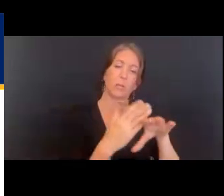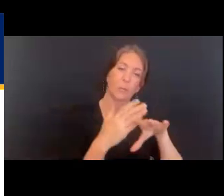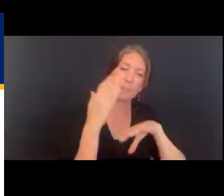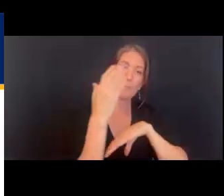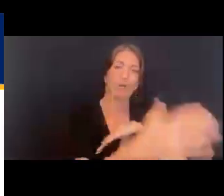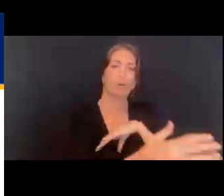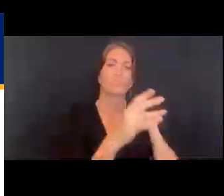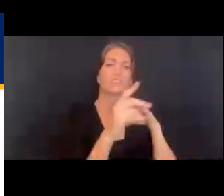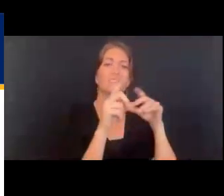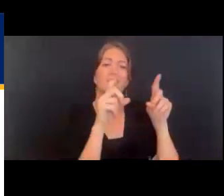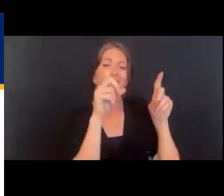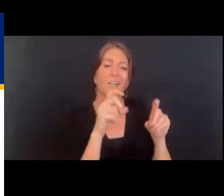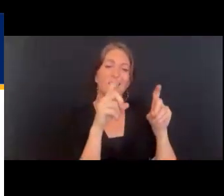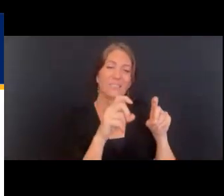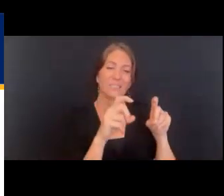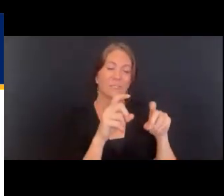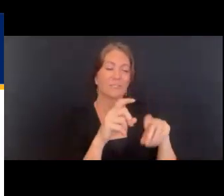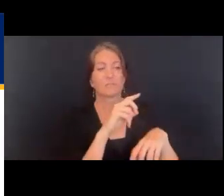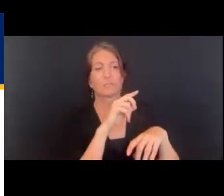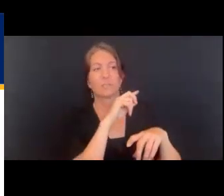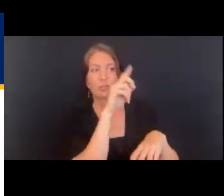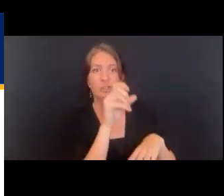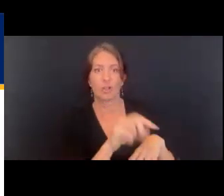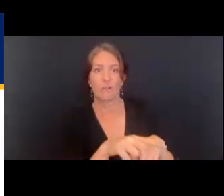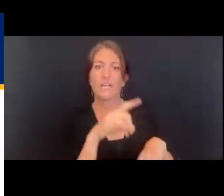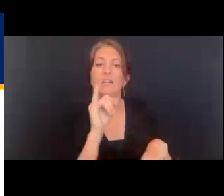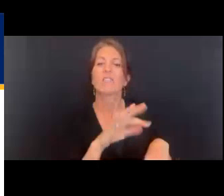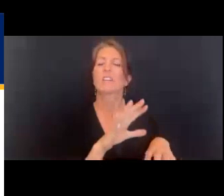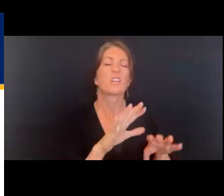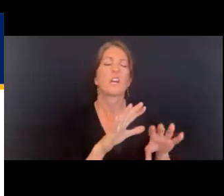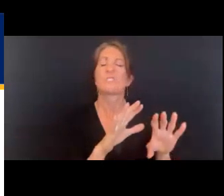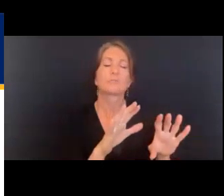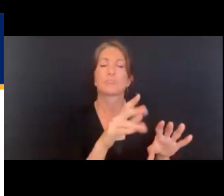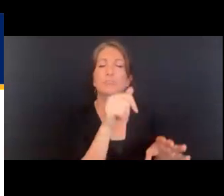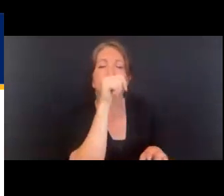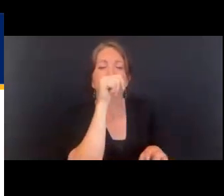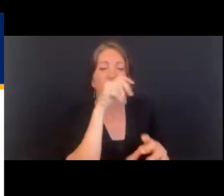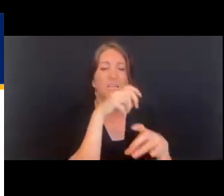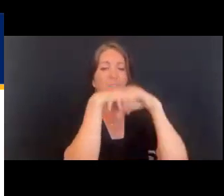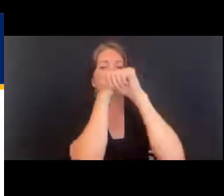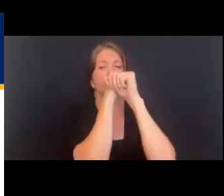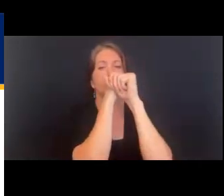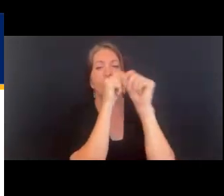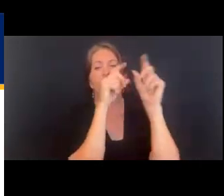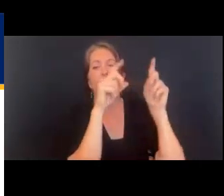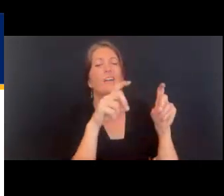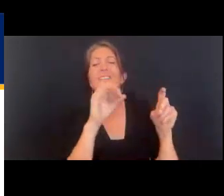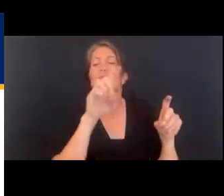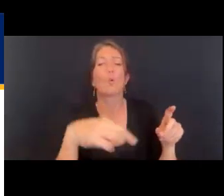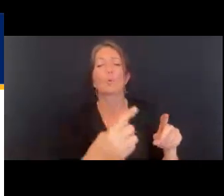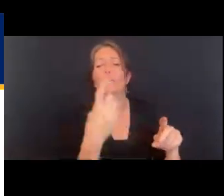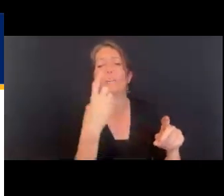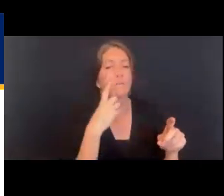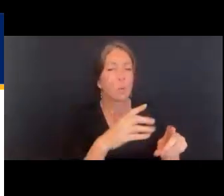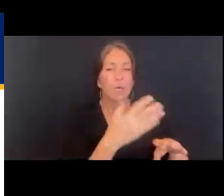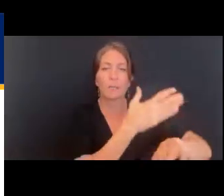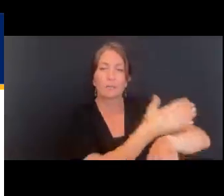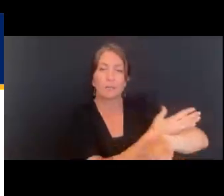uses. It's an anonymous survey that we use to collect in our training department for quality improvement purposes. And